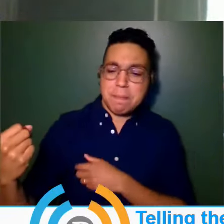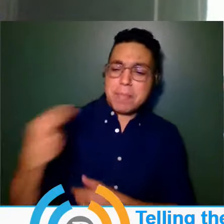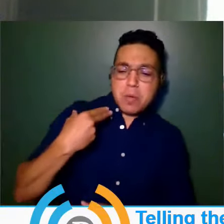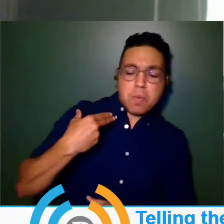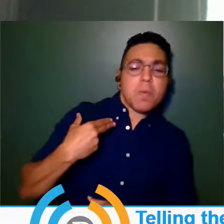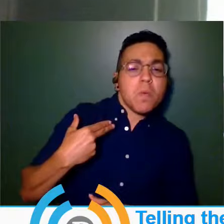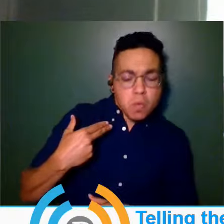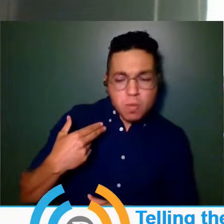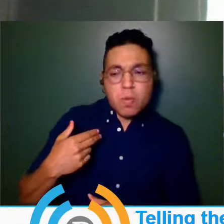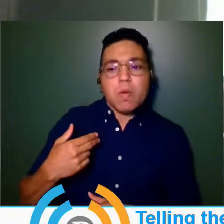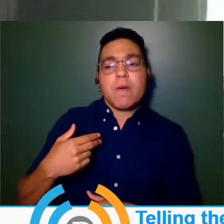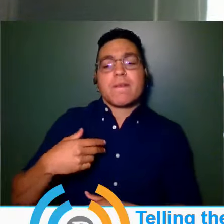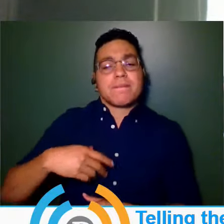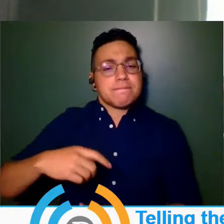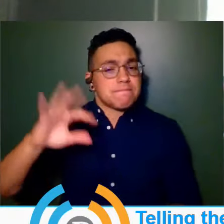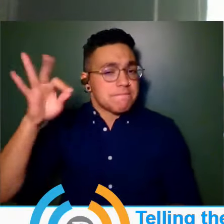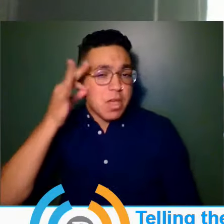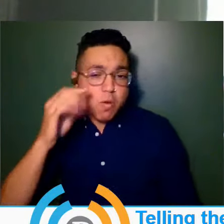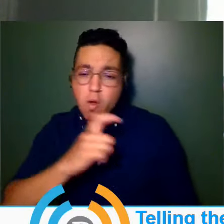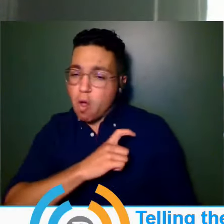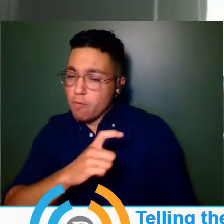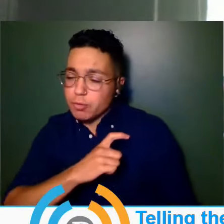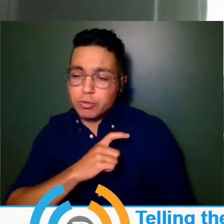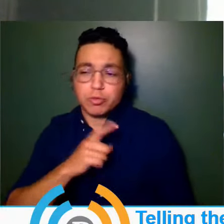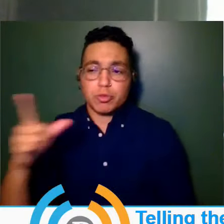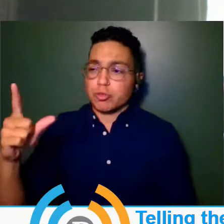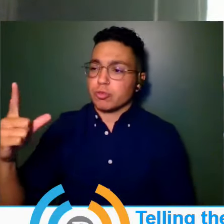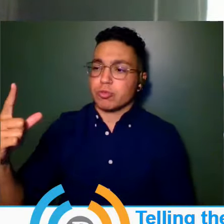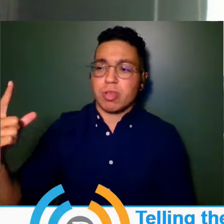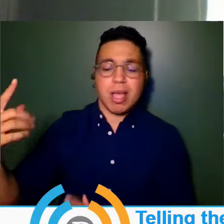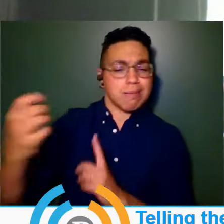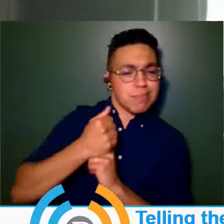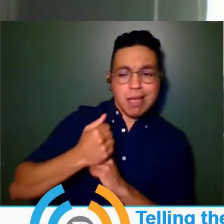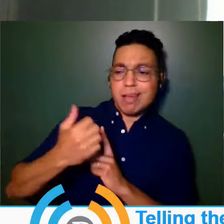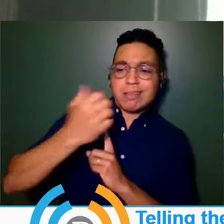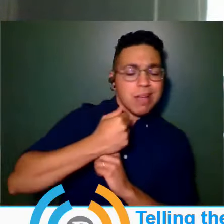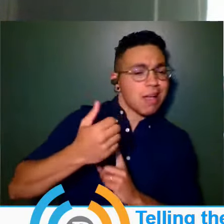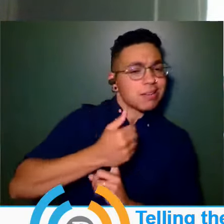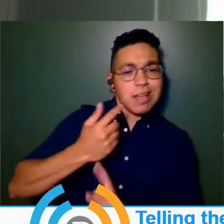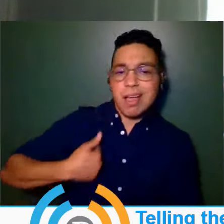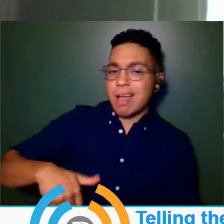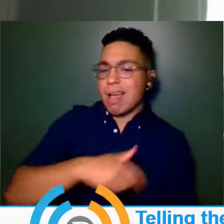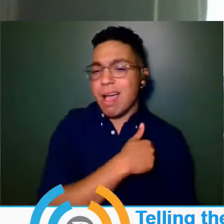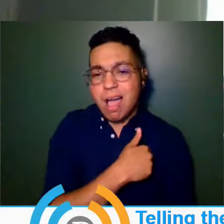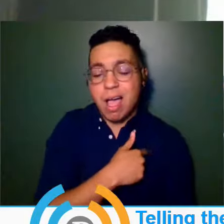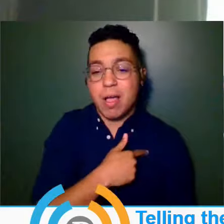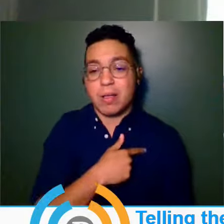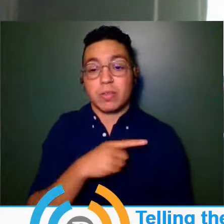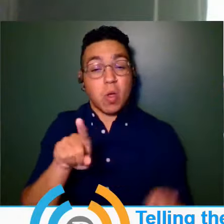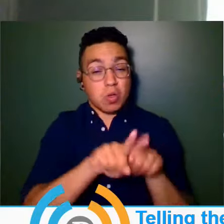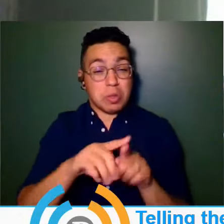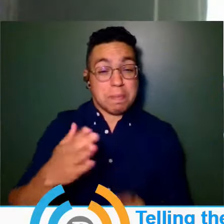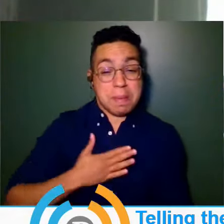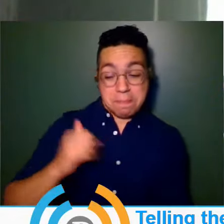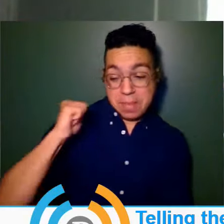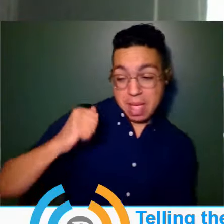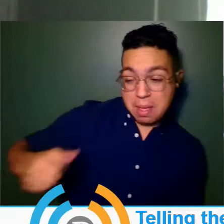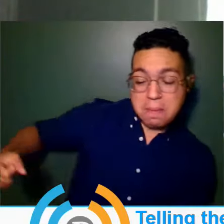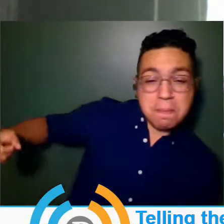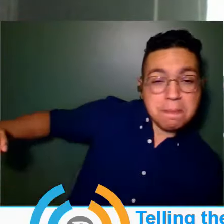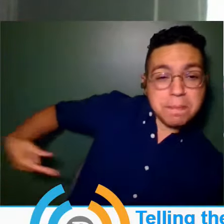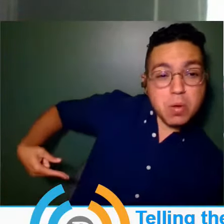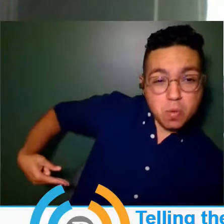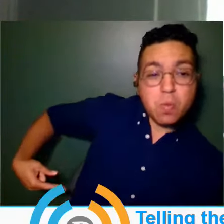By federal officers. I couldn't, I also got one on the small of my back, some kind of rubber bullet. I had a